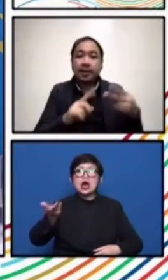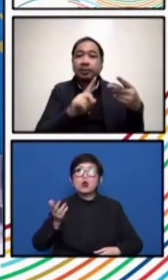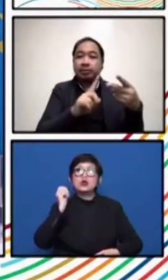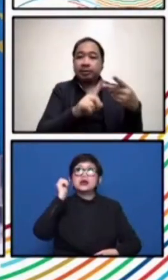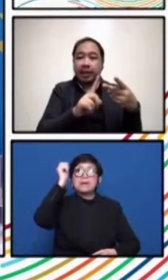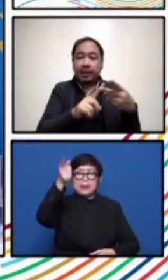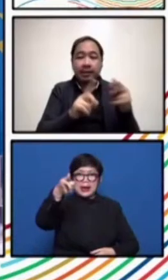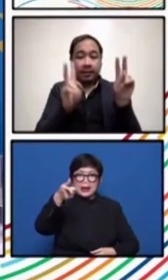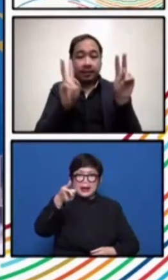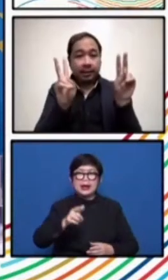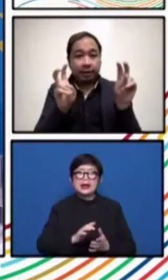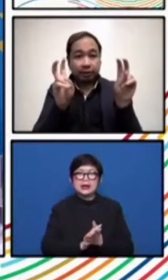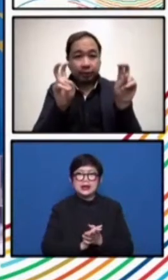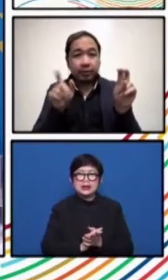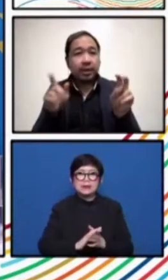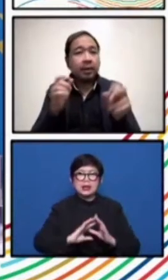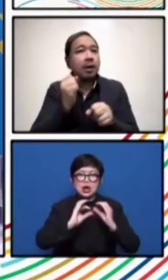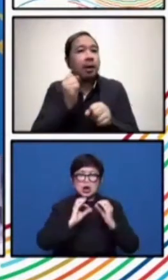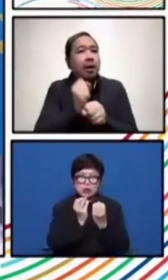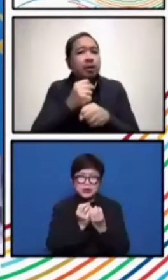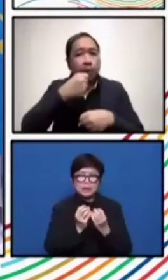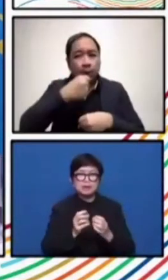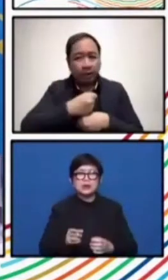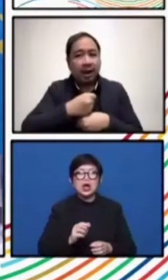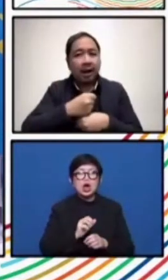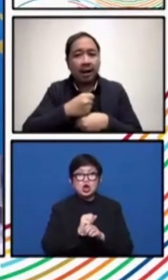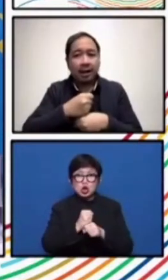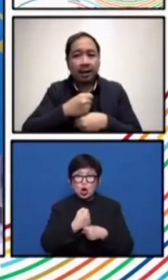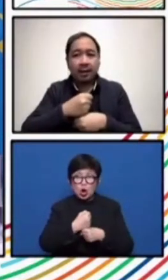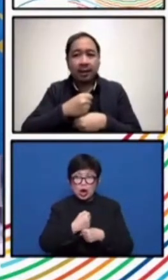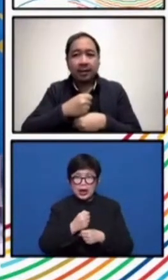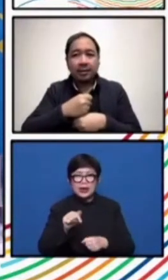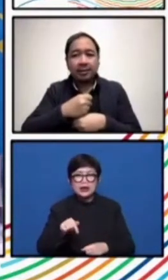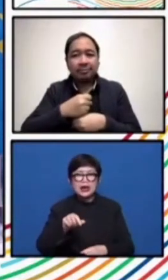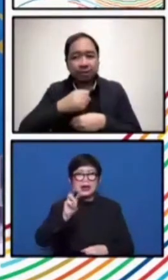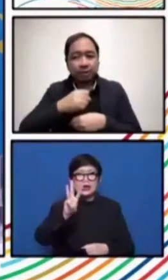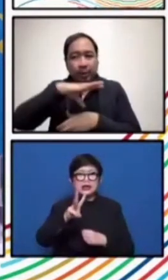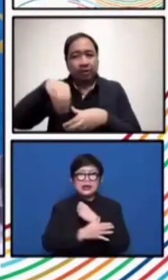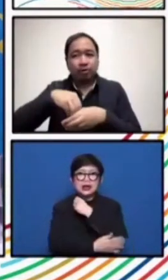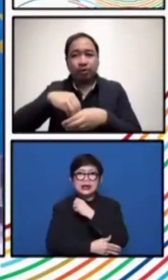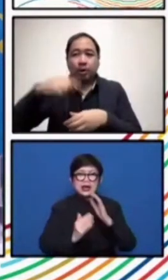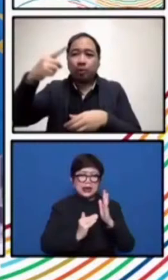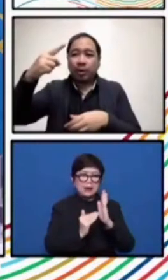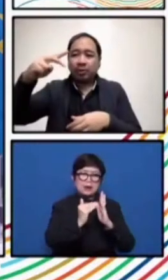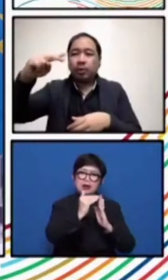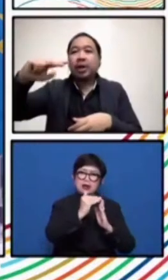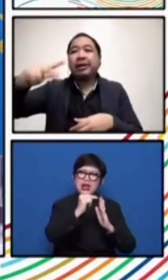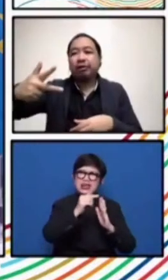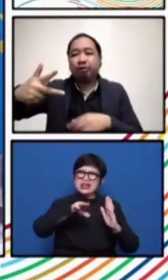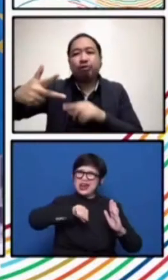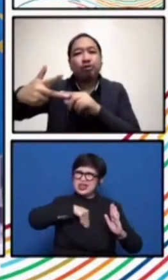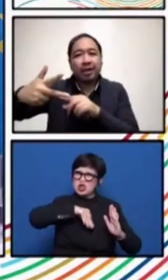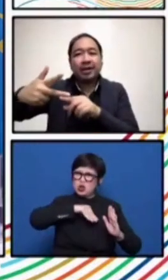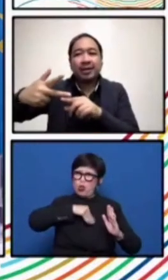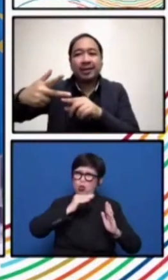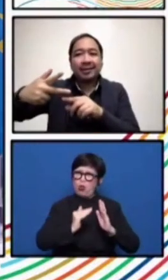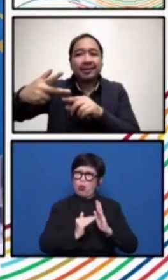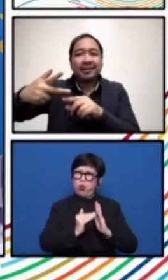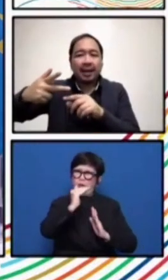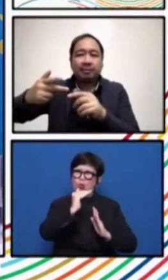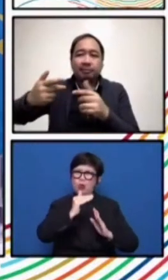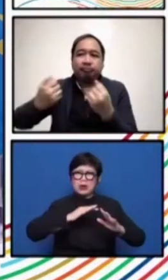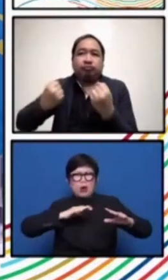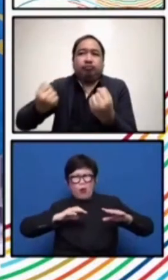is that Tomah is amongst the top three countries that is high risk to natural disaster every